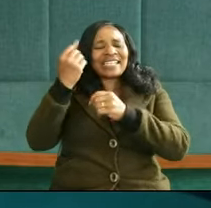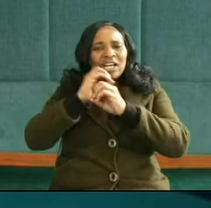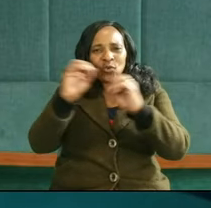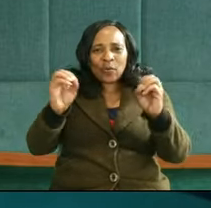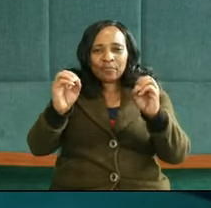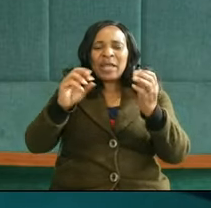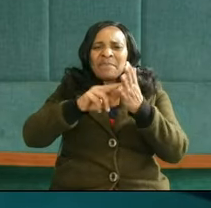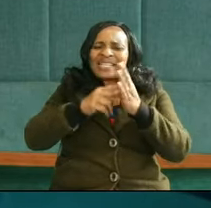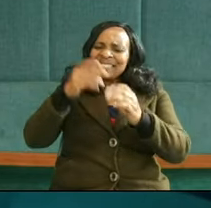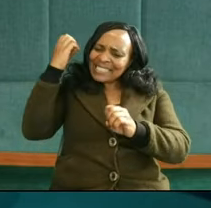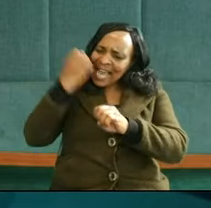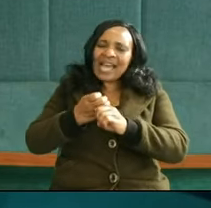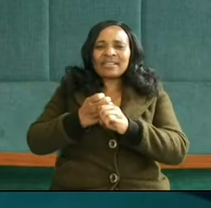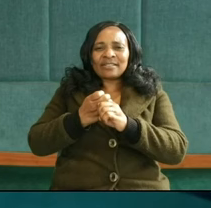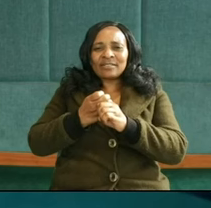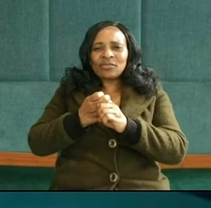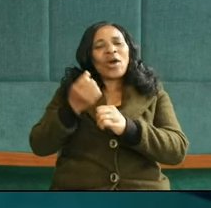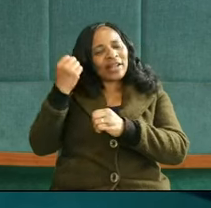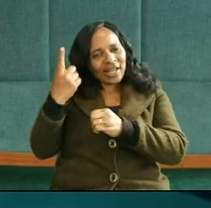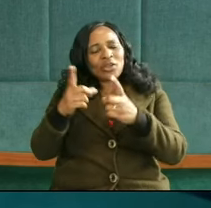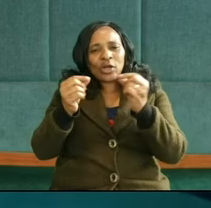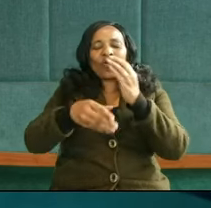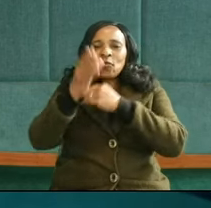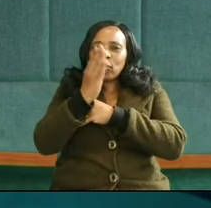we understand the word of God,